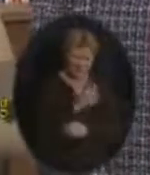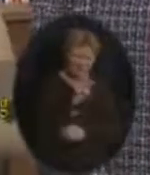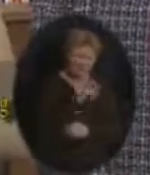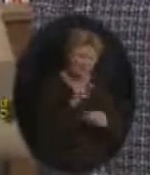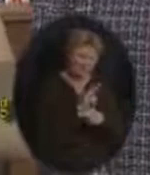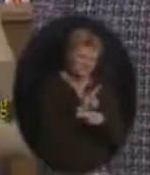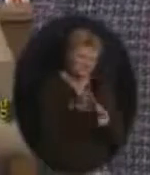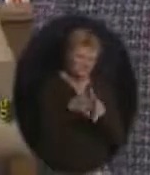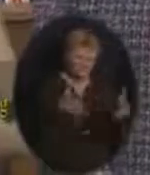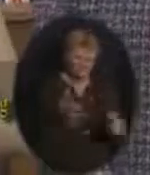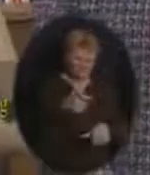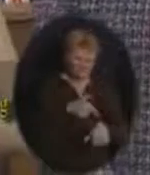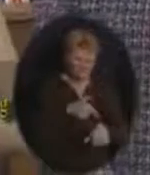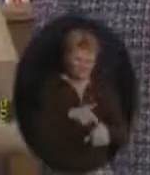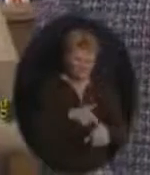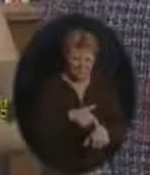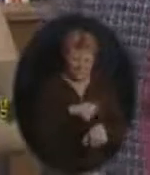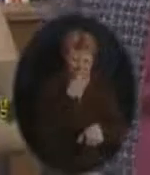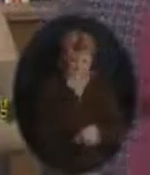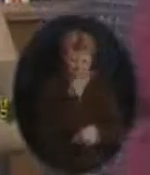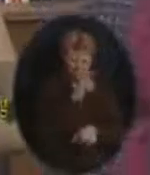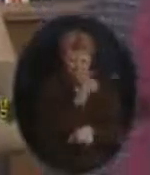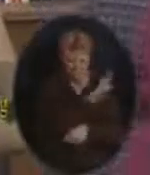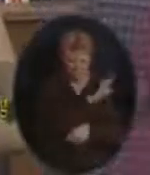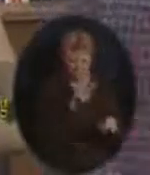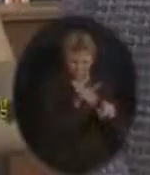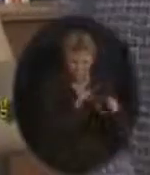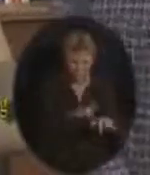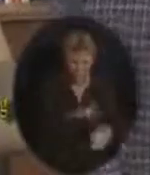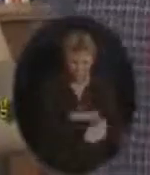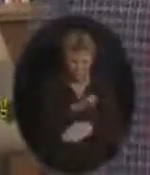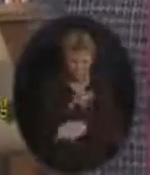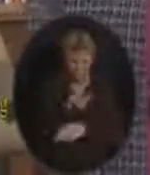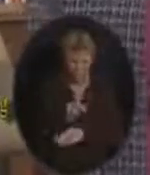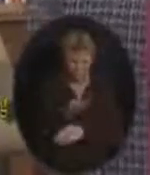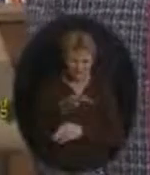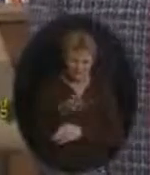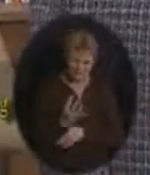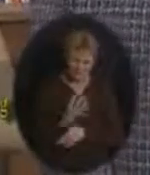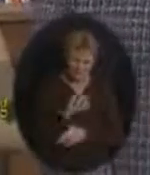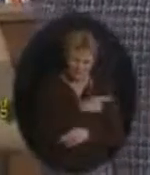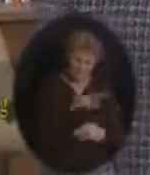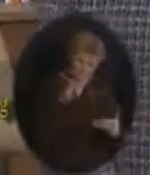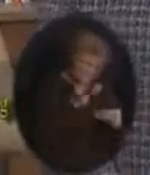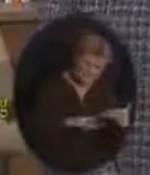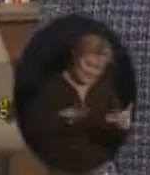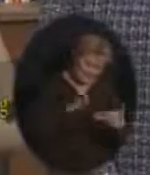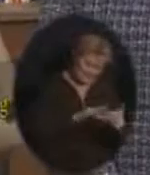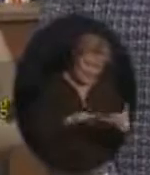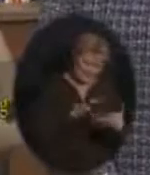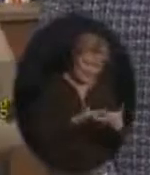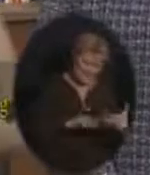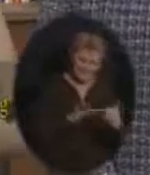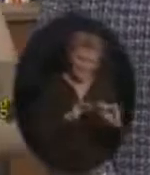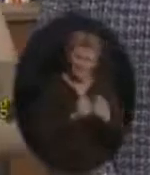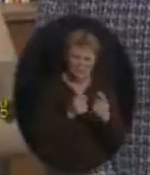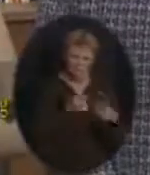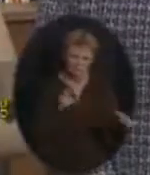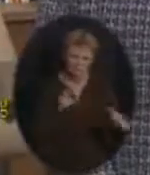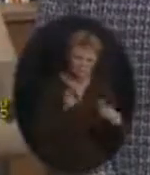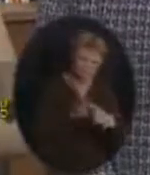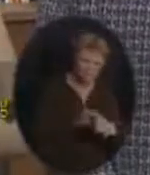was January 4th, and the exam covers installing, configuring, and administering Microsoft Windows